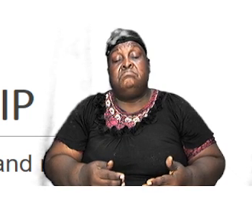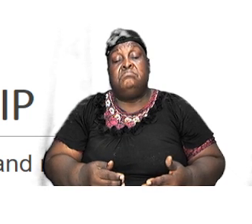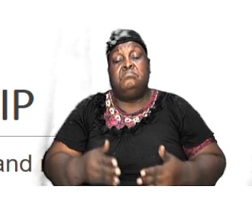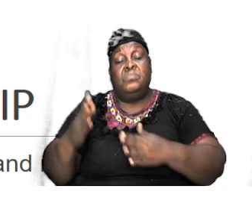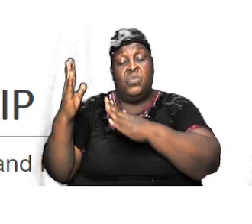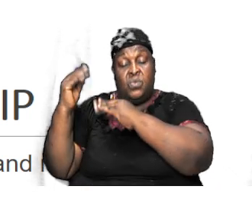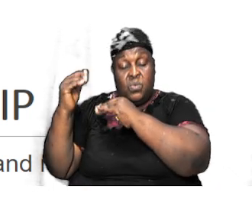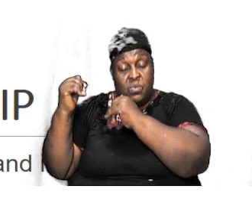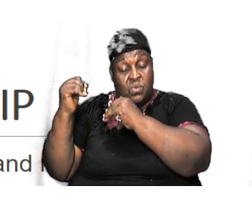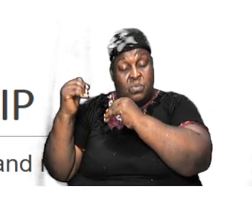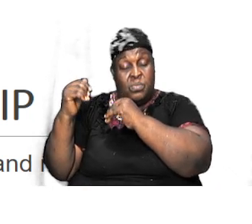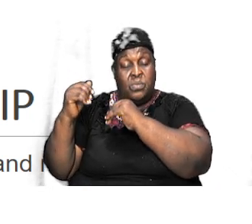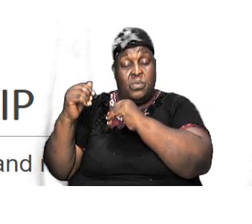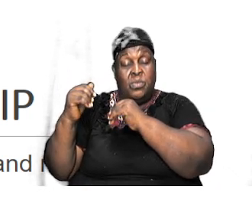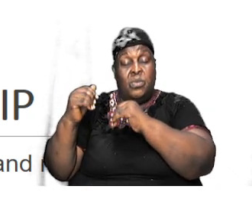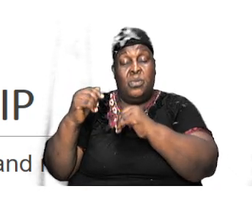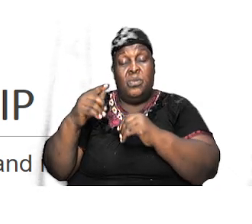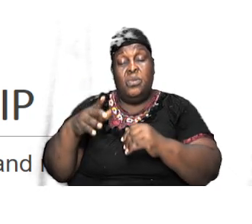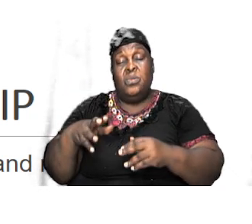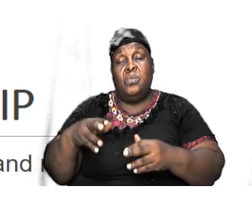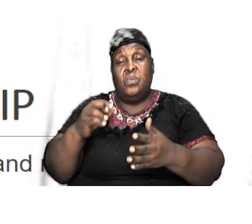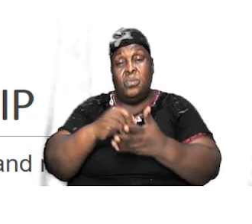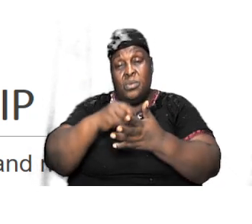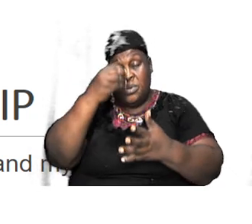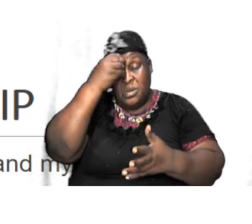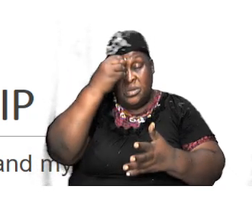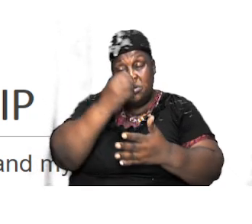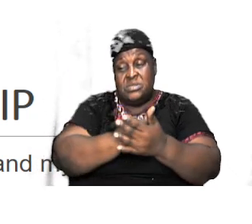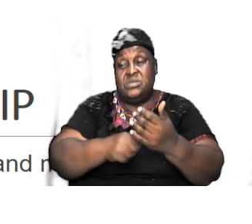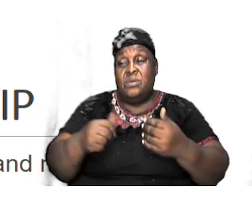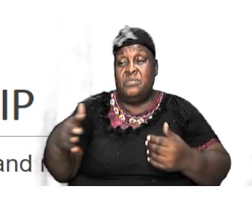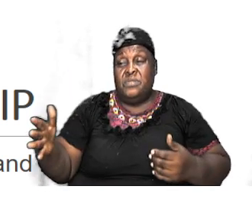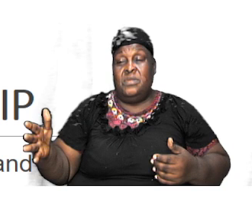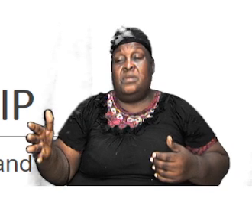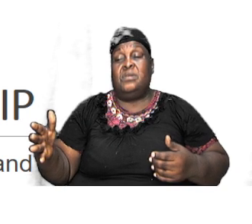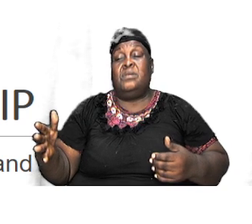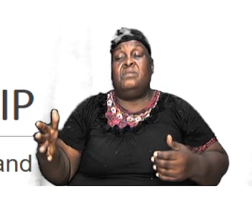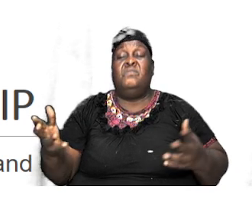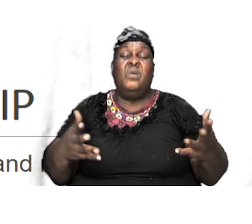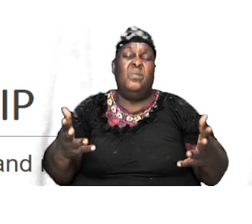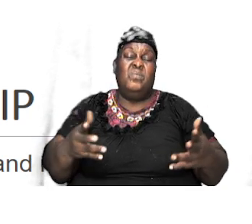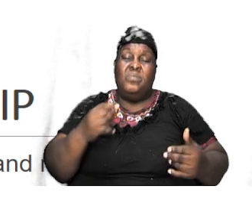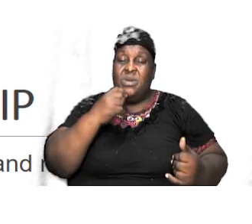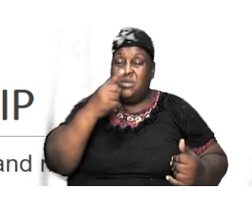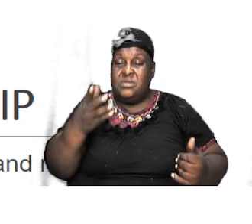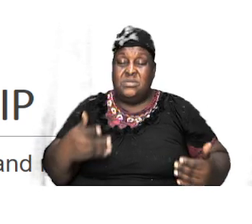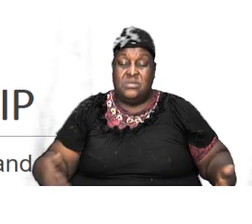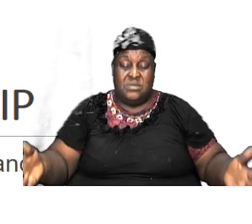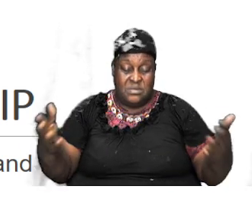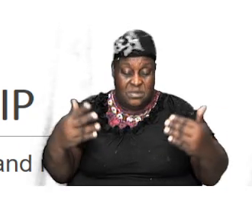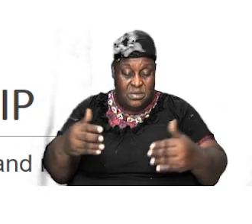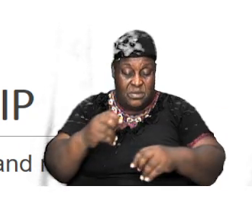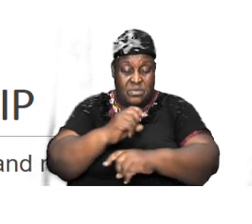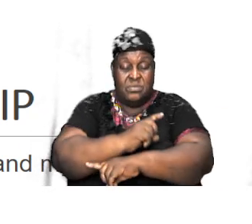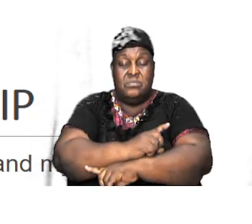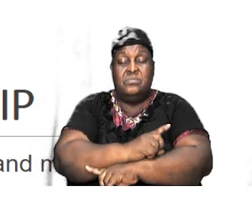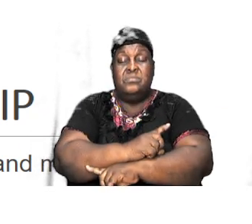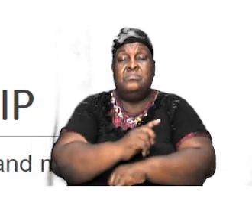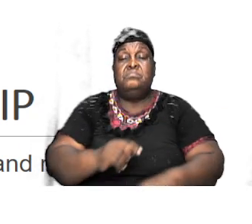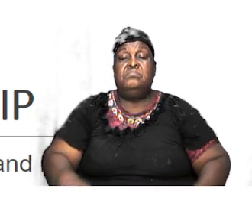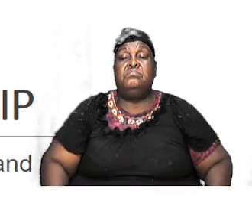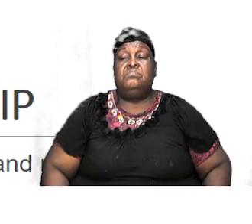Hope you would have get something from what was said here today. You